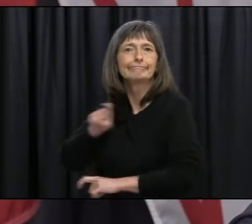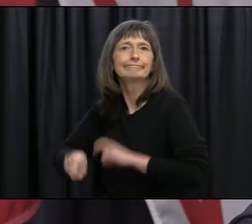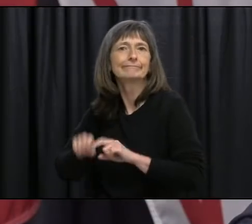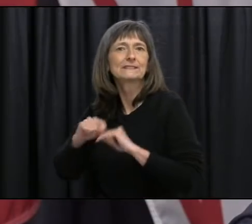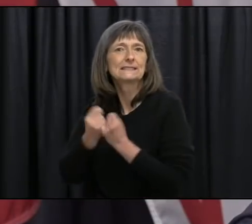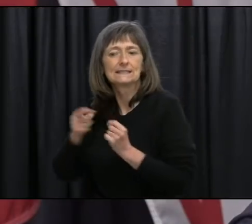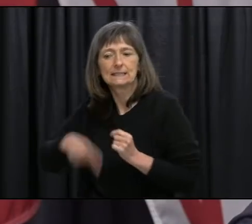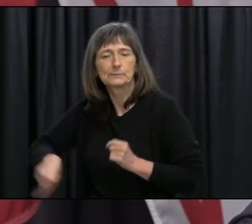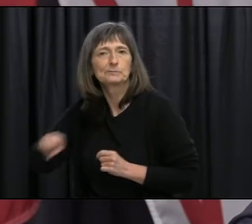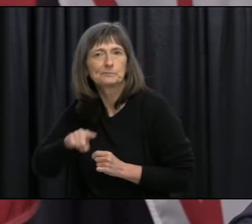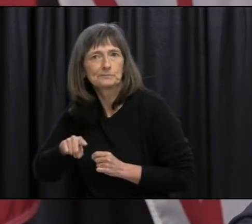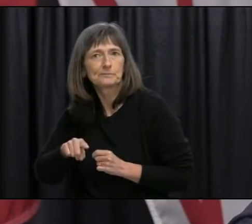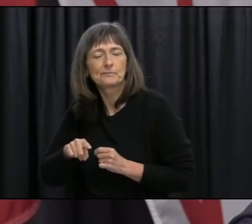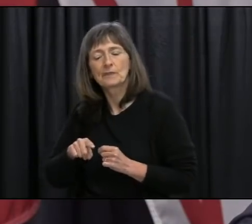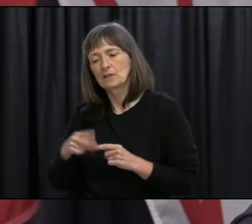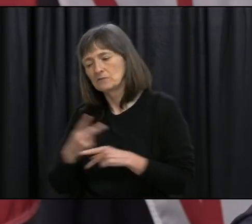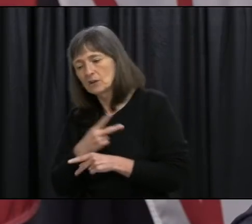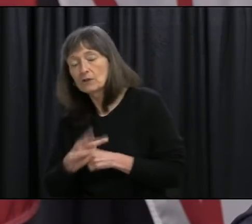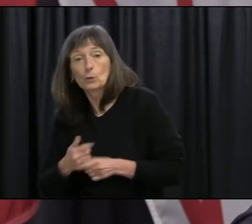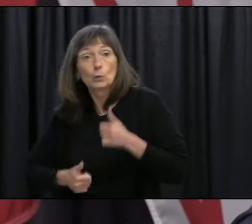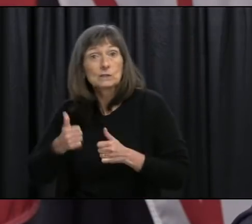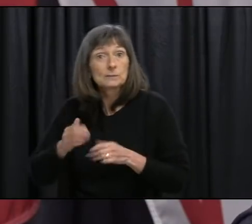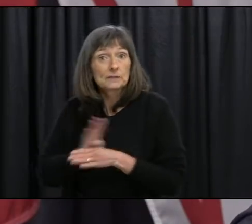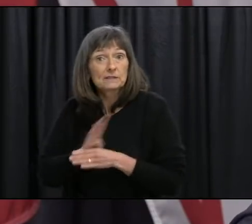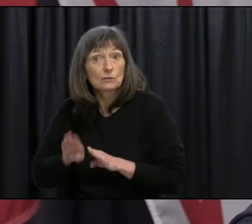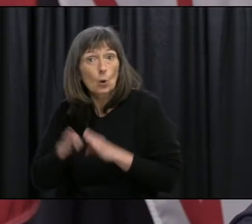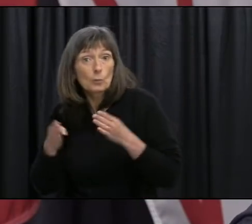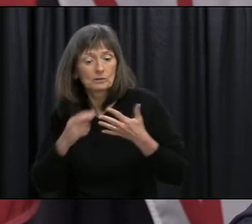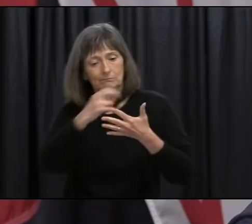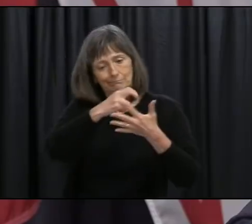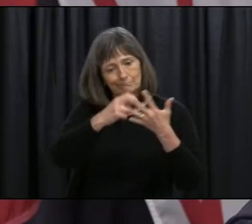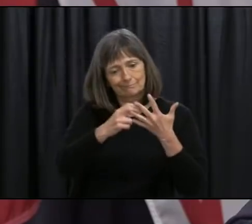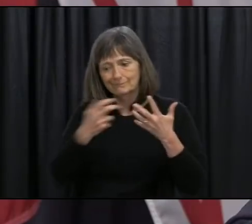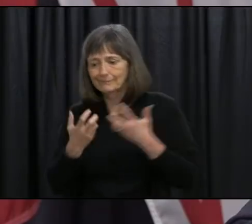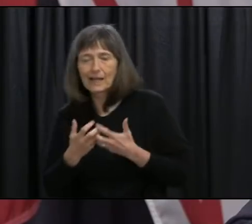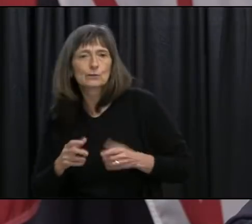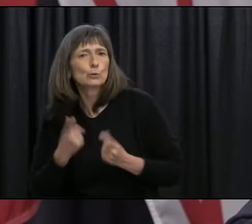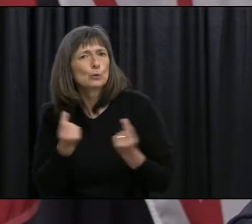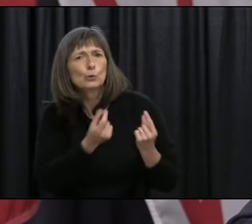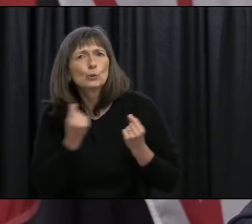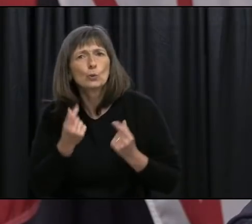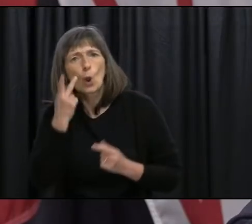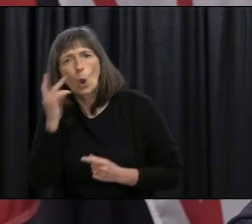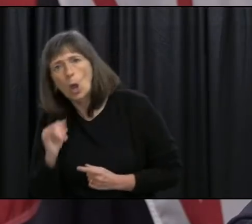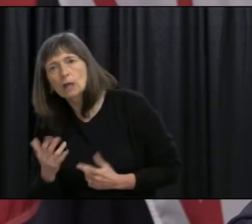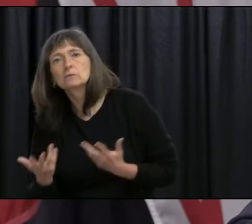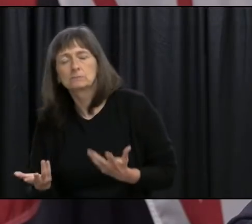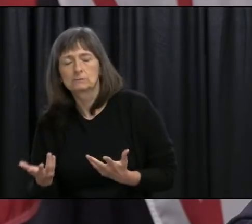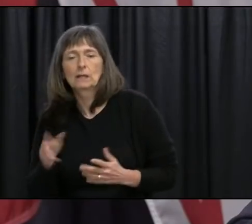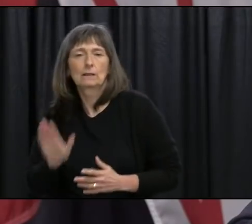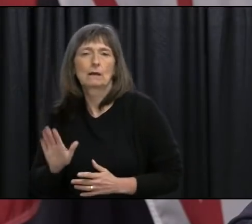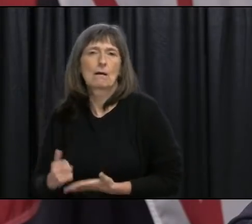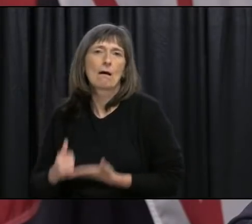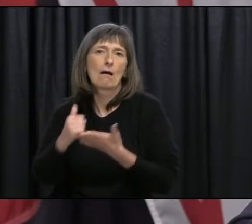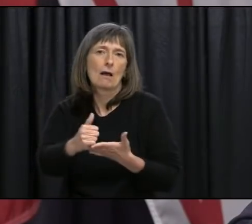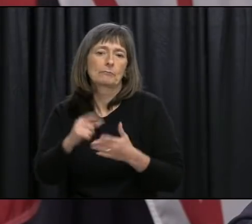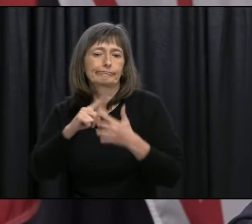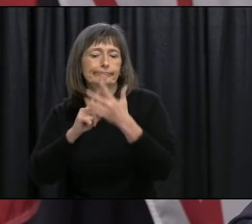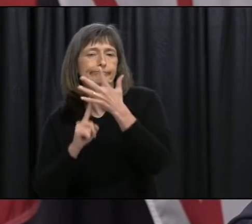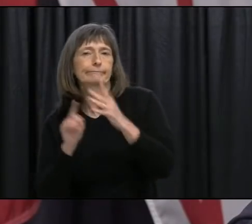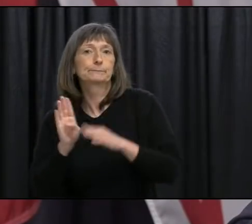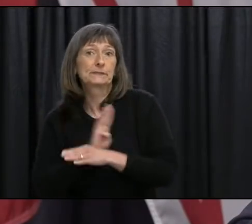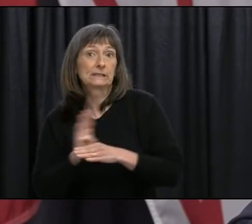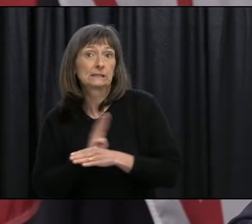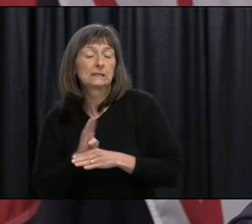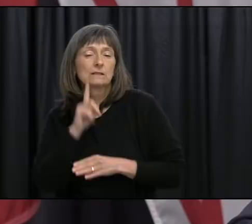alert system. Now, we've been guiding businesses to various resources and guidelines on how to operate in the way that protects